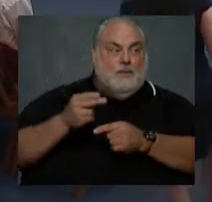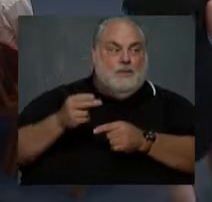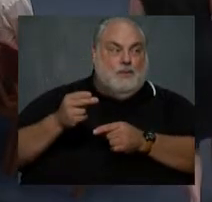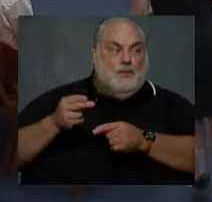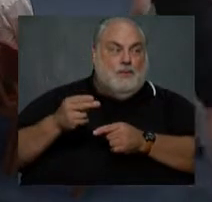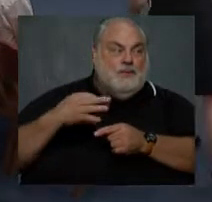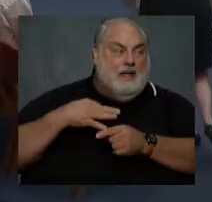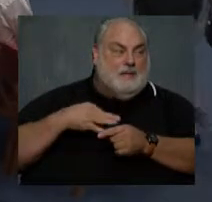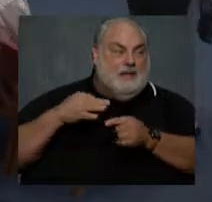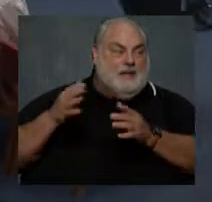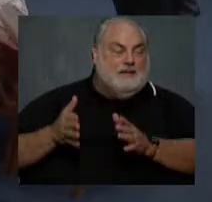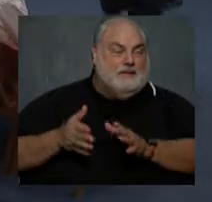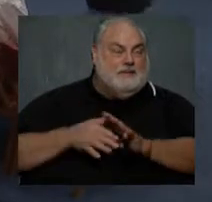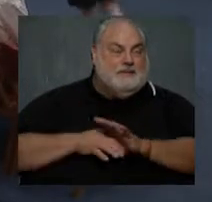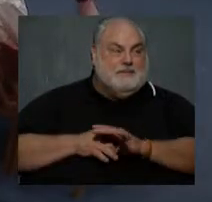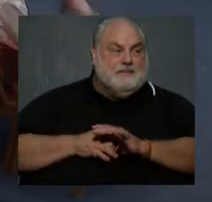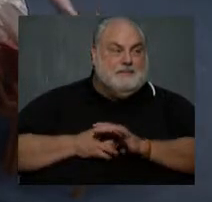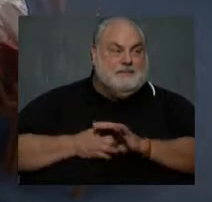Where's the applicant?